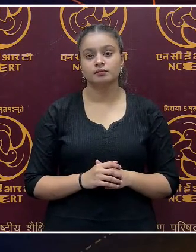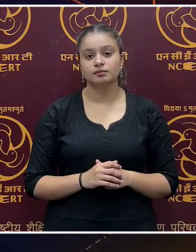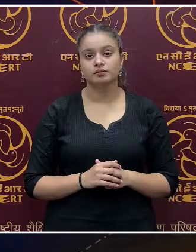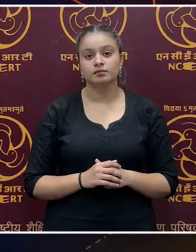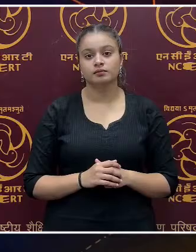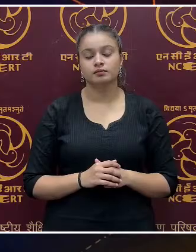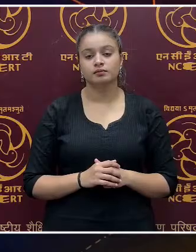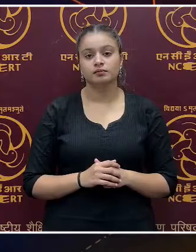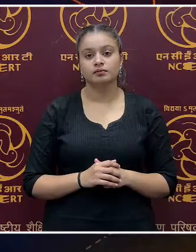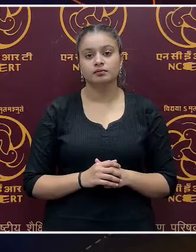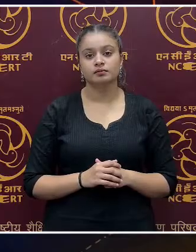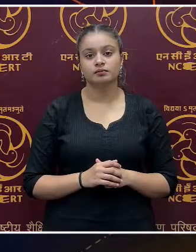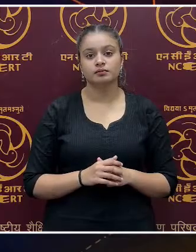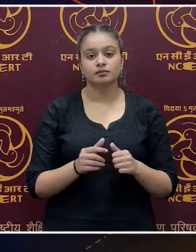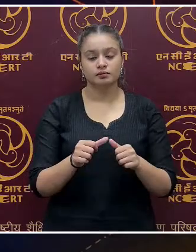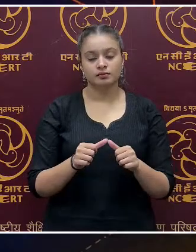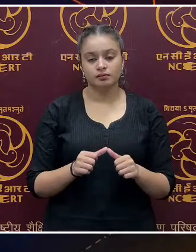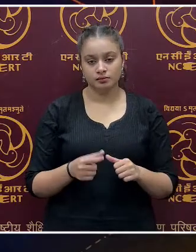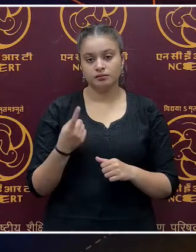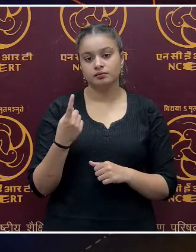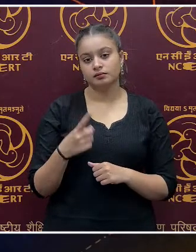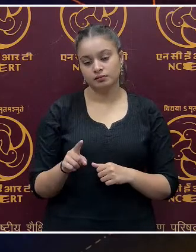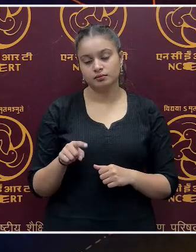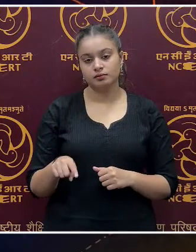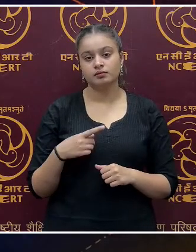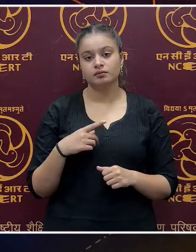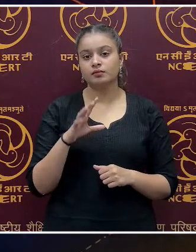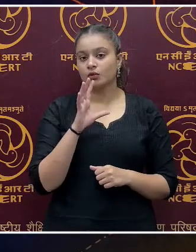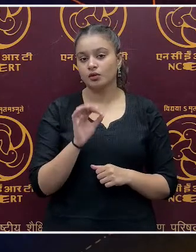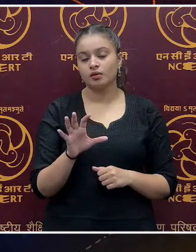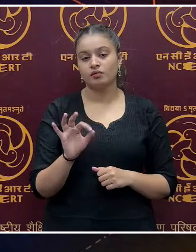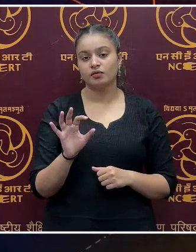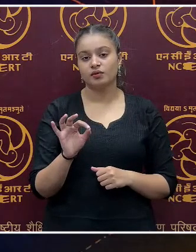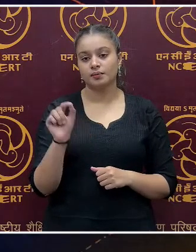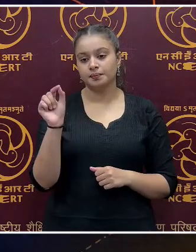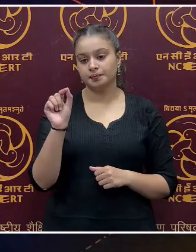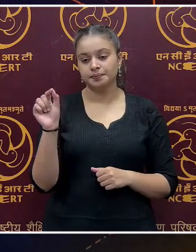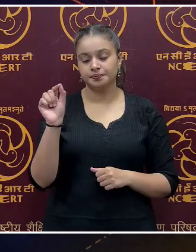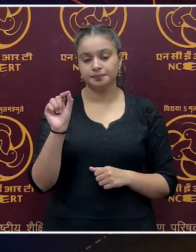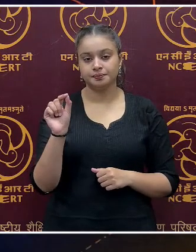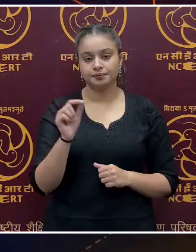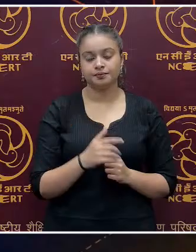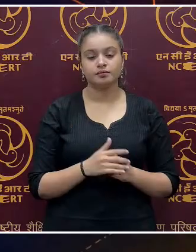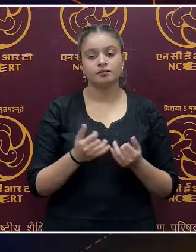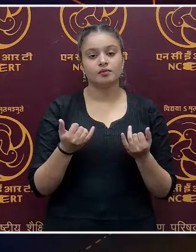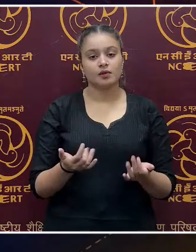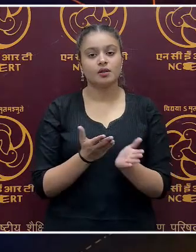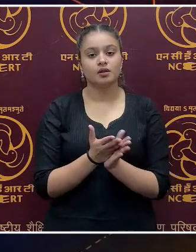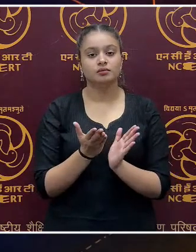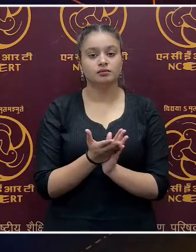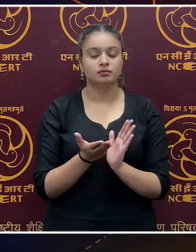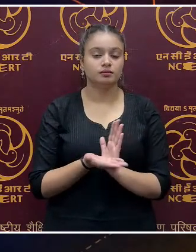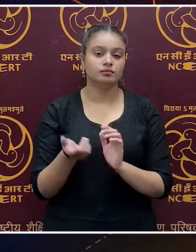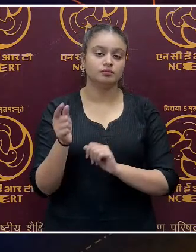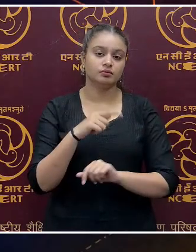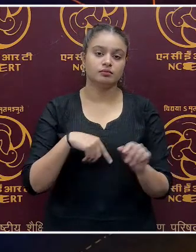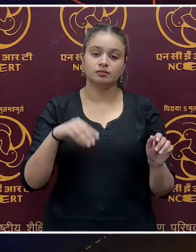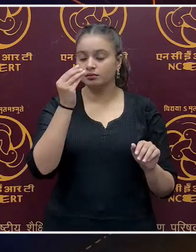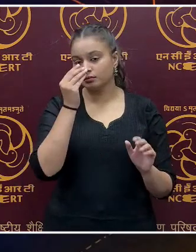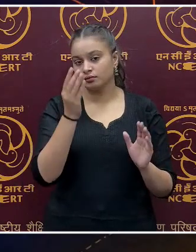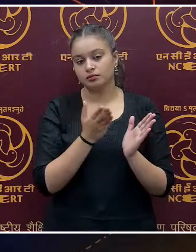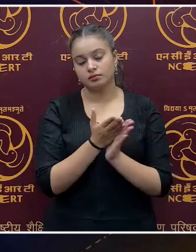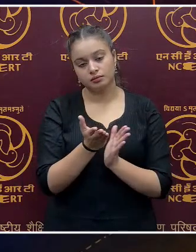Yeah, the answer is right, it's exactly 50 degrees angle. So this is the way we can